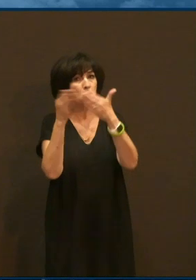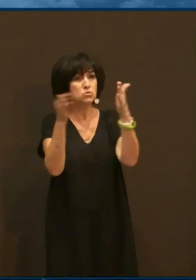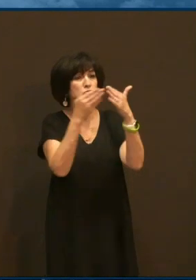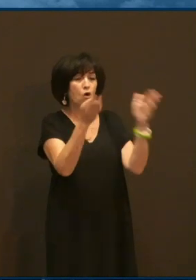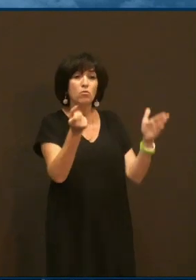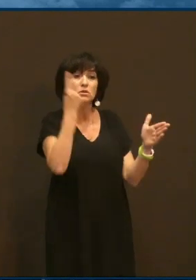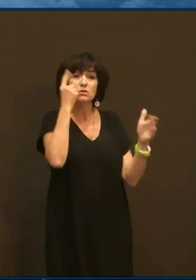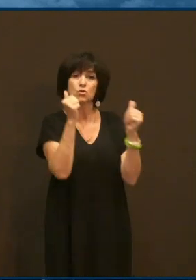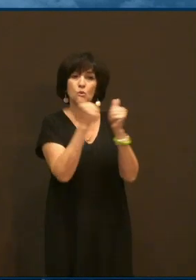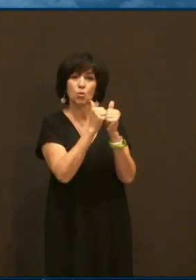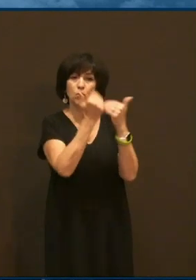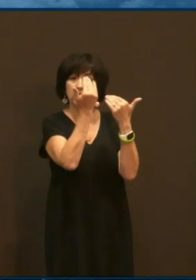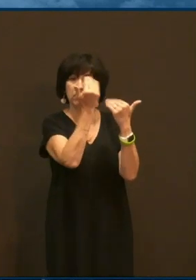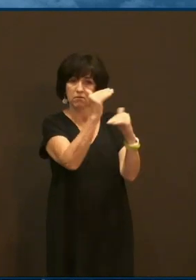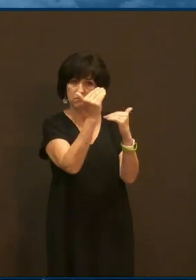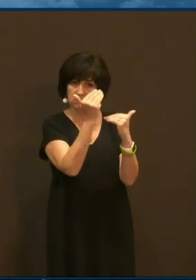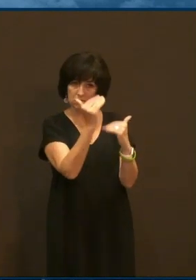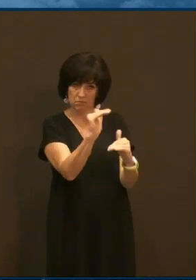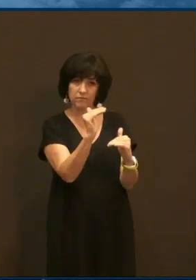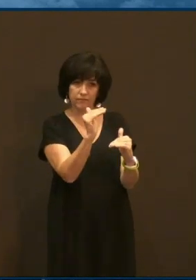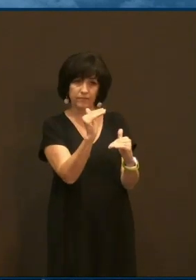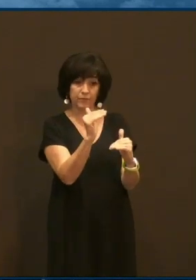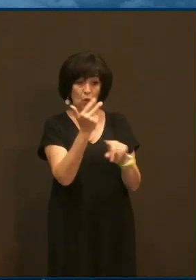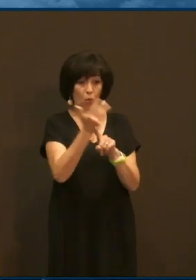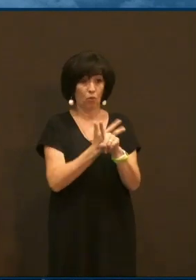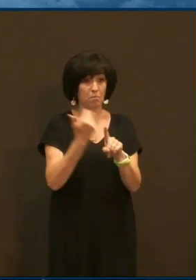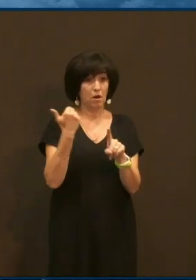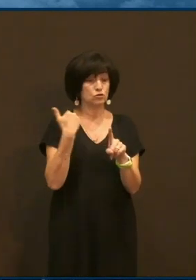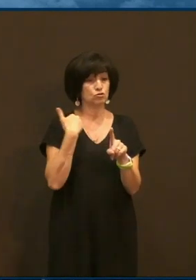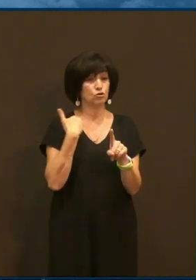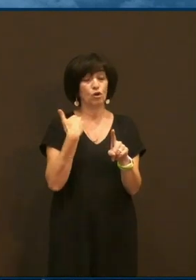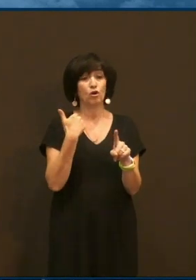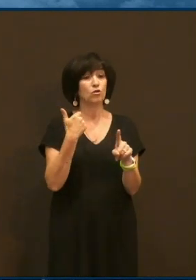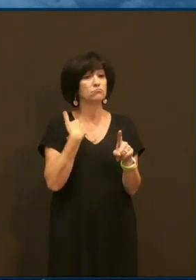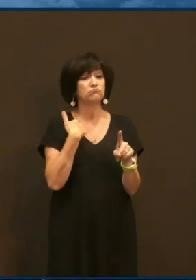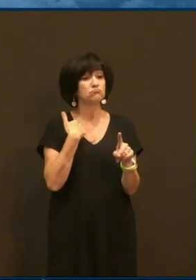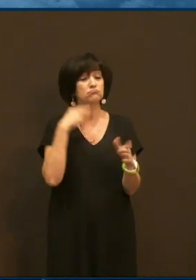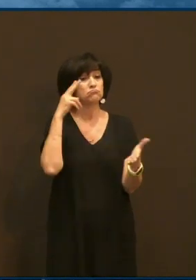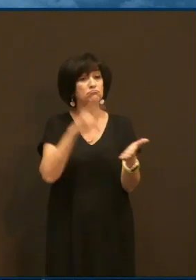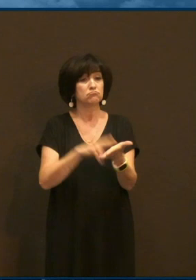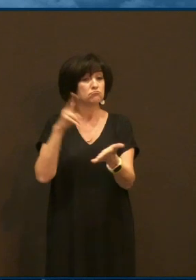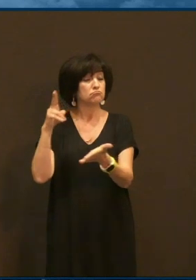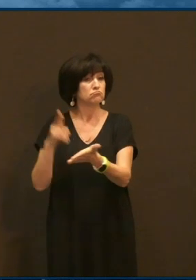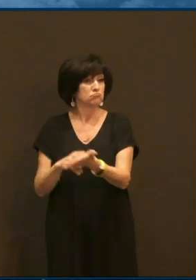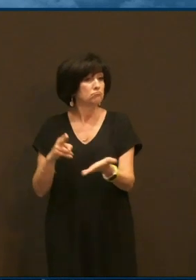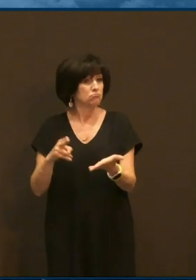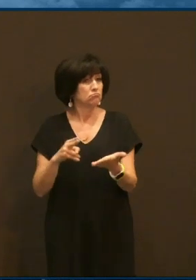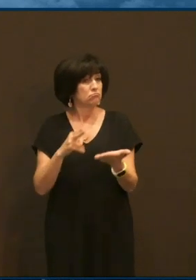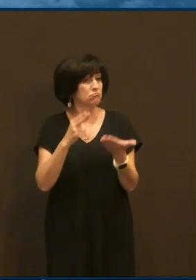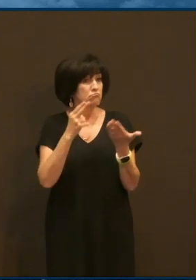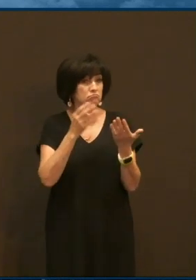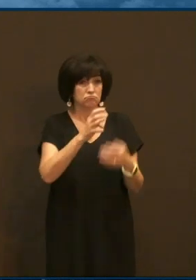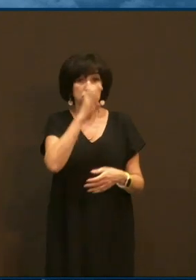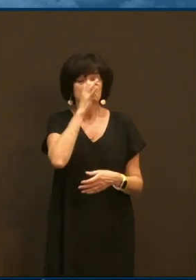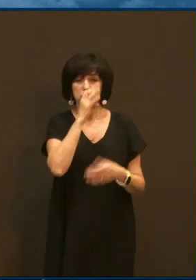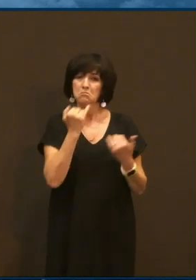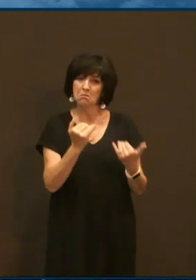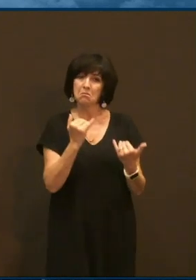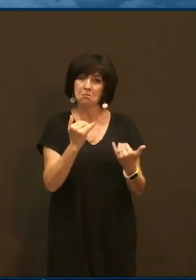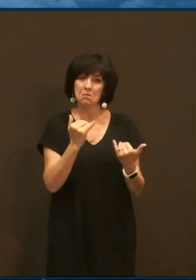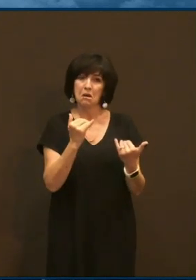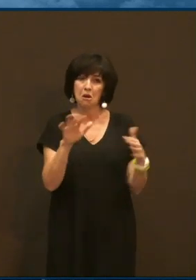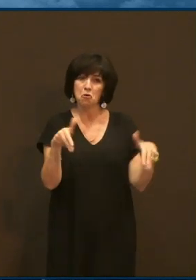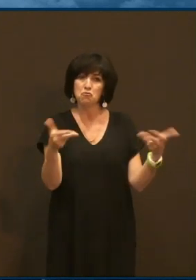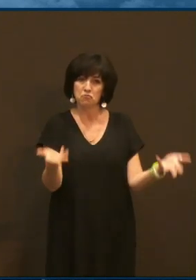restrictions of 3 months ago having been lifted. I was at the beach to look at the beach, the boardwalk,